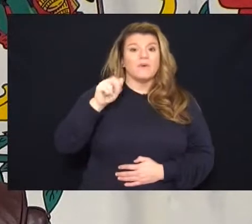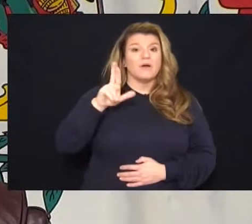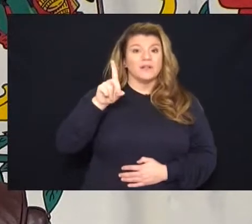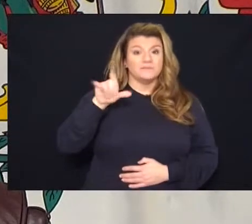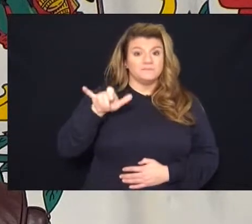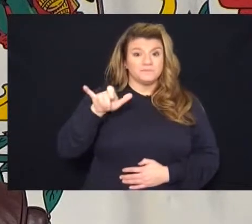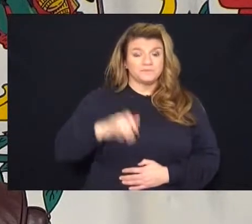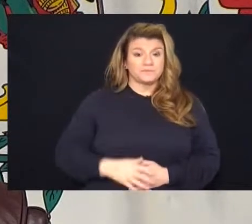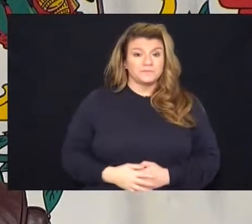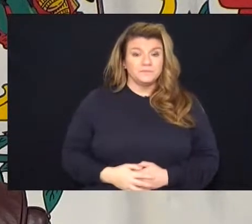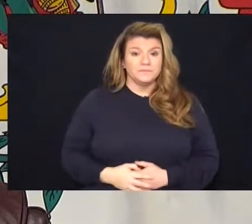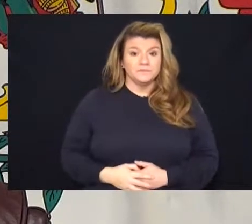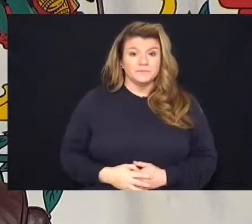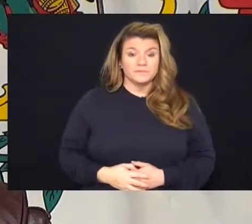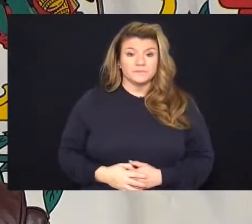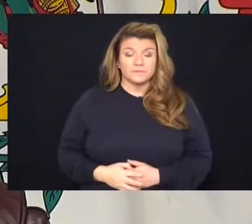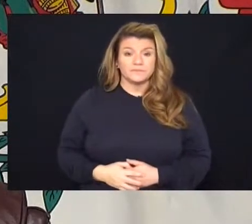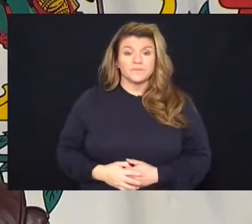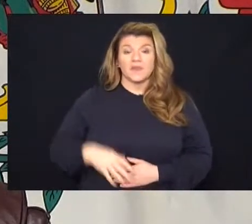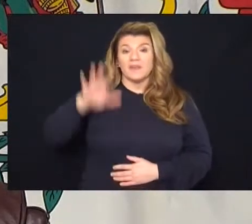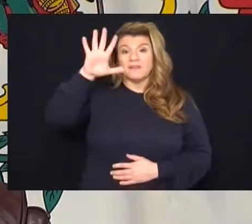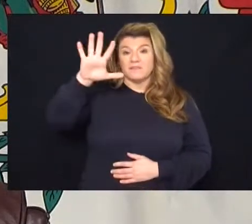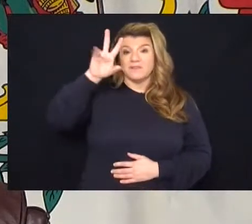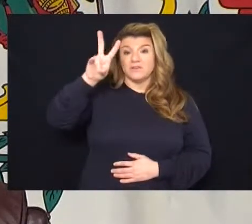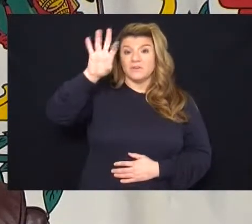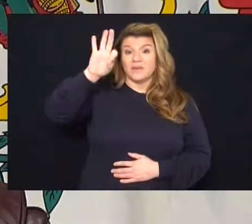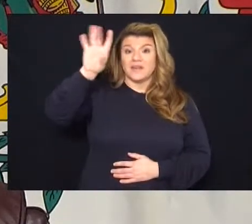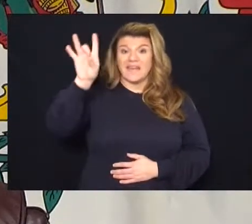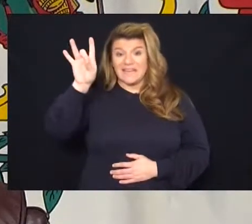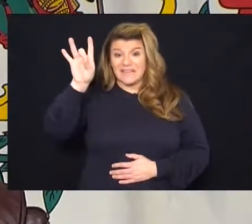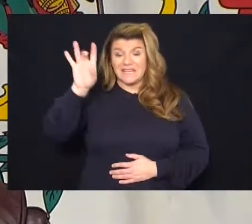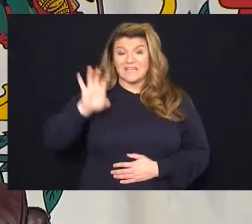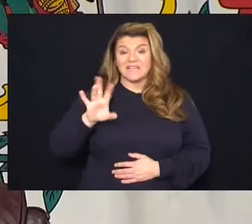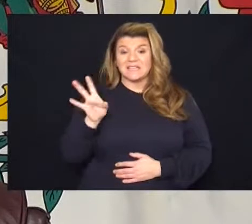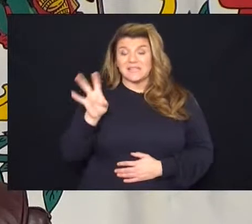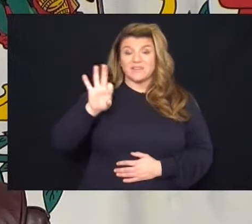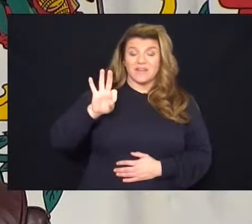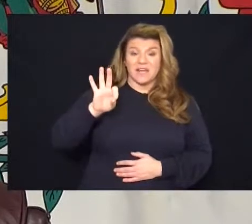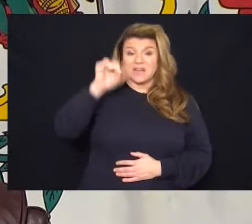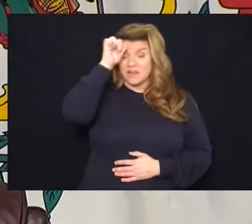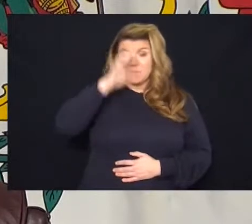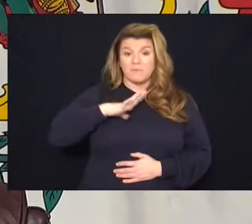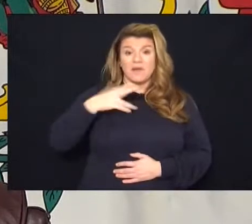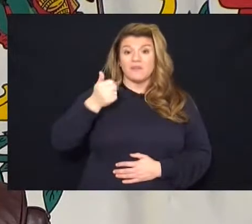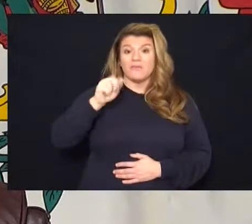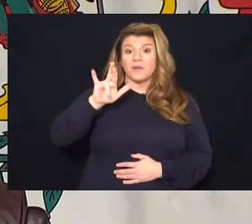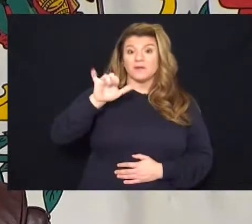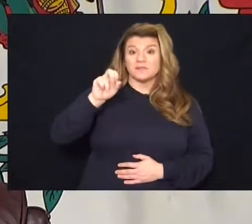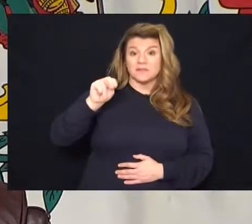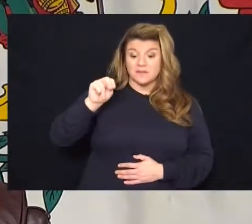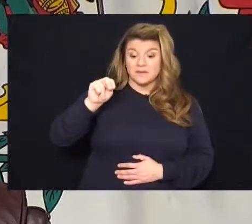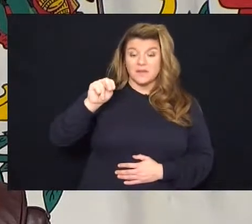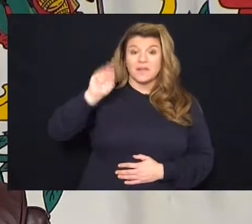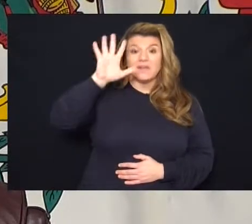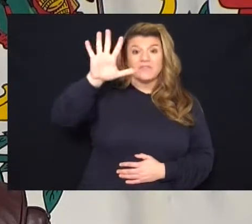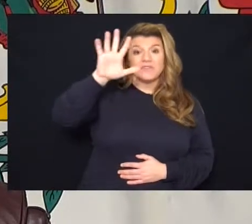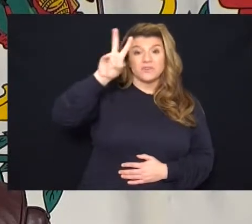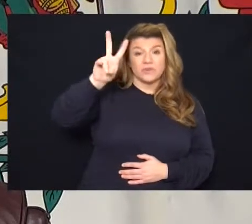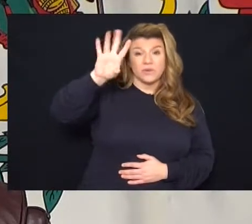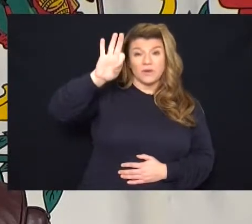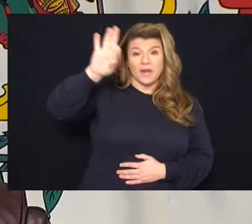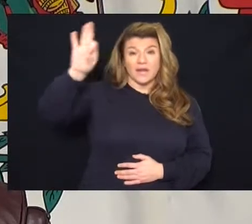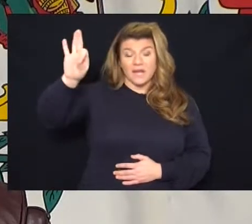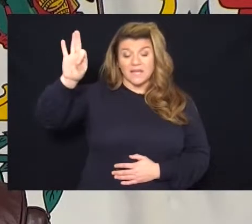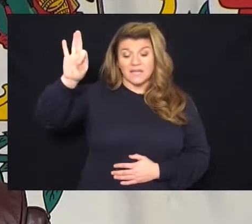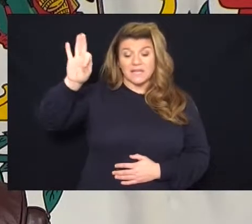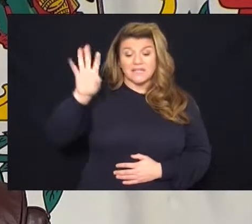County. The 5,298th death, a 79-year-old male from Harrison County. The